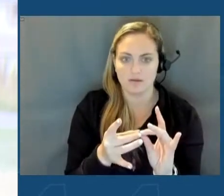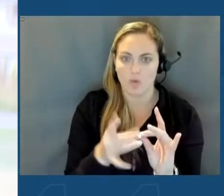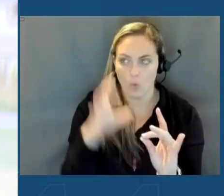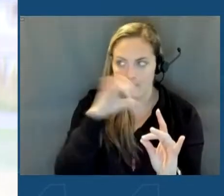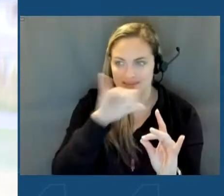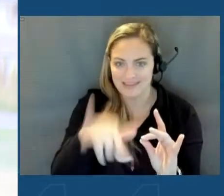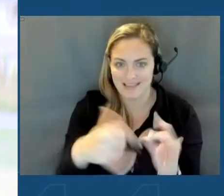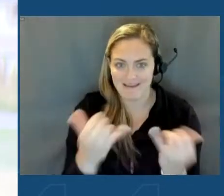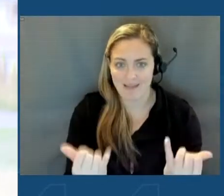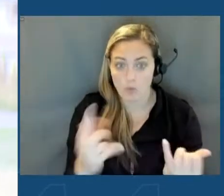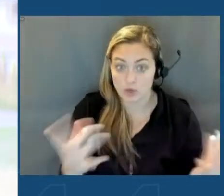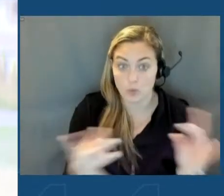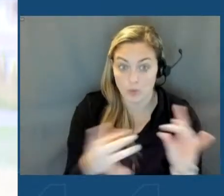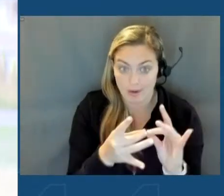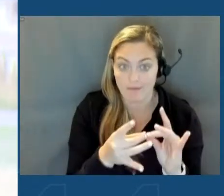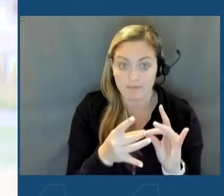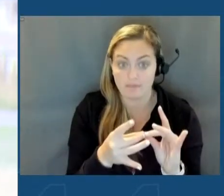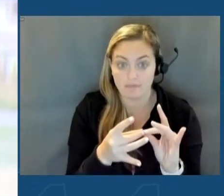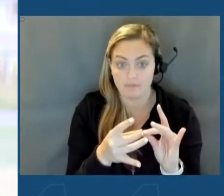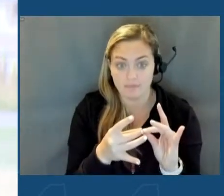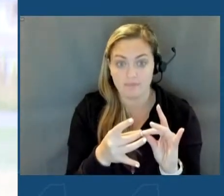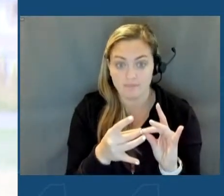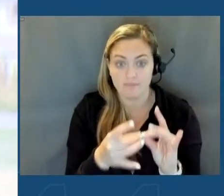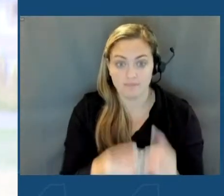that done, we can do that as well.